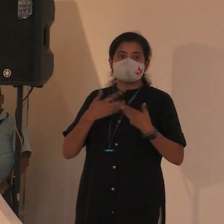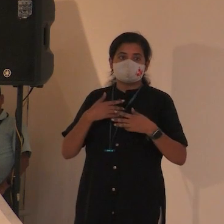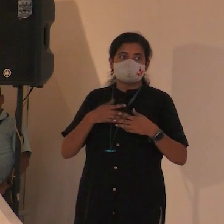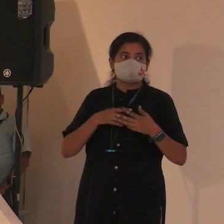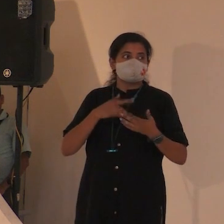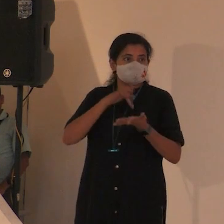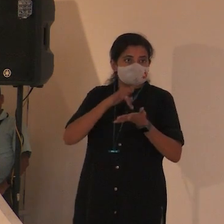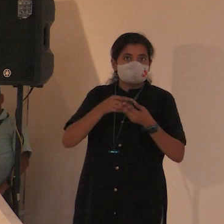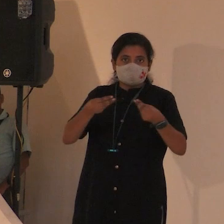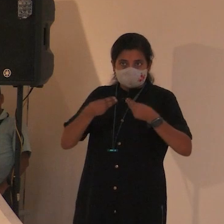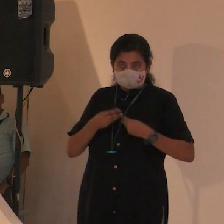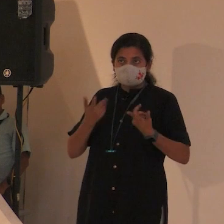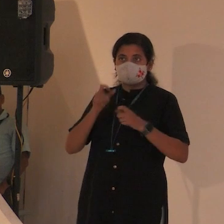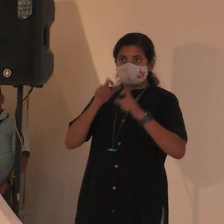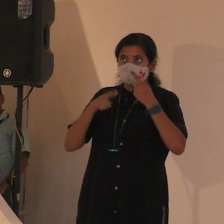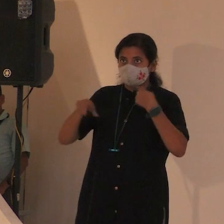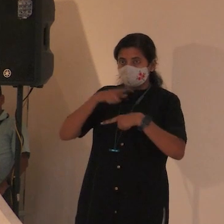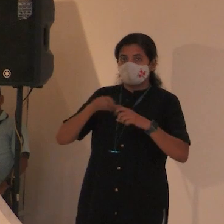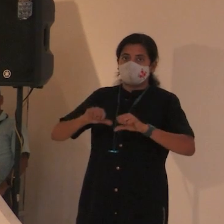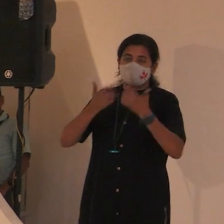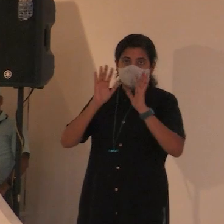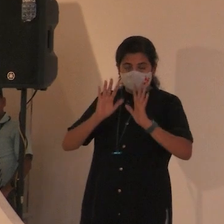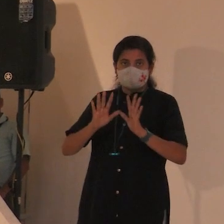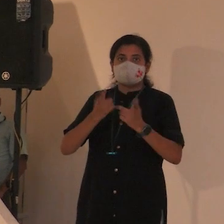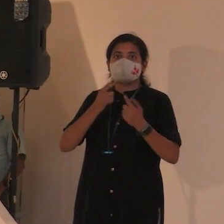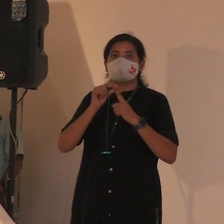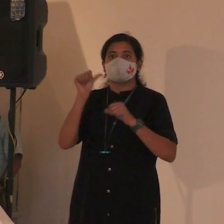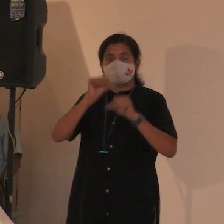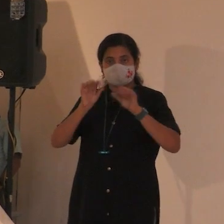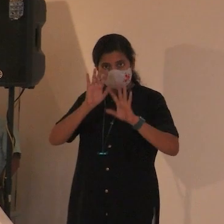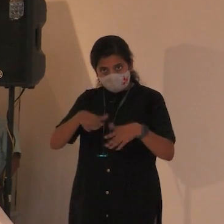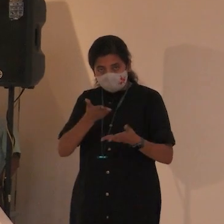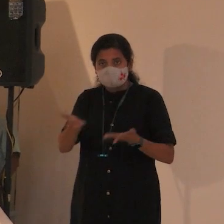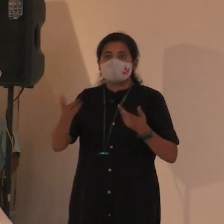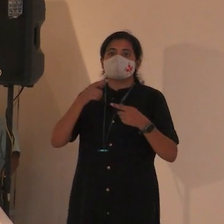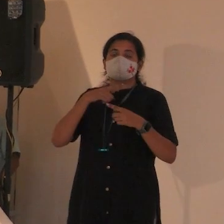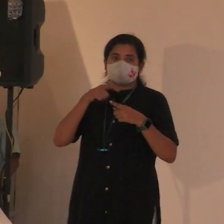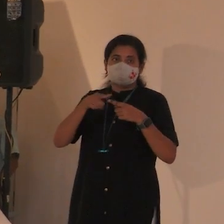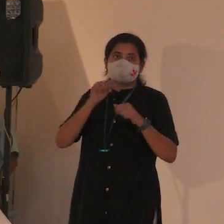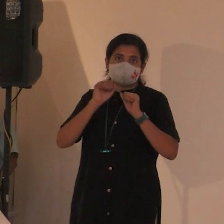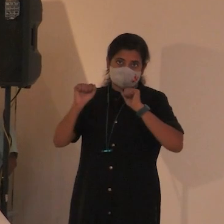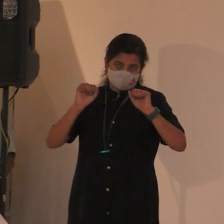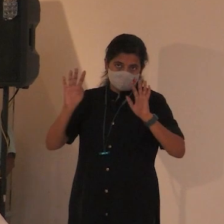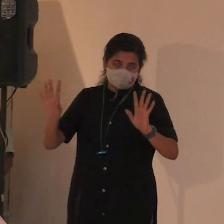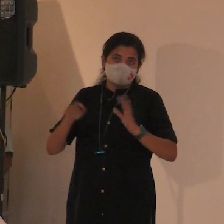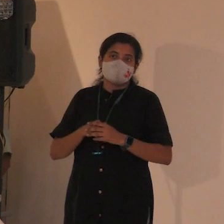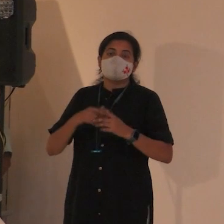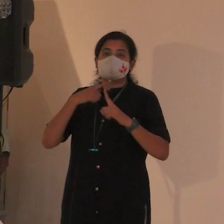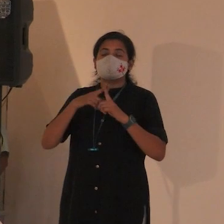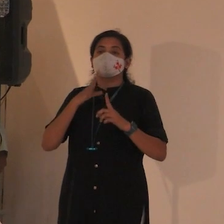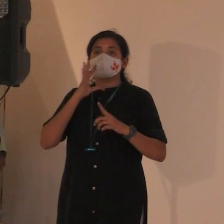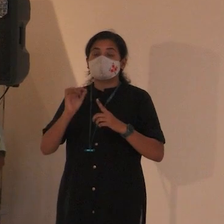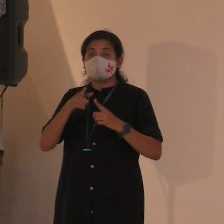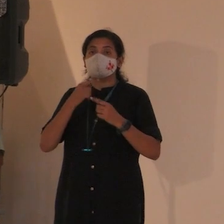platform where each of us have been able to get our projects and talk about it, get inputs. I think that's the most important